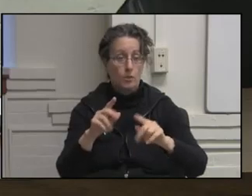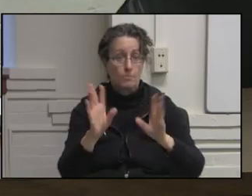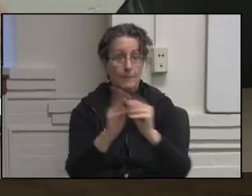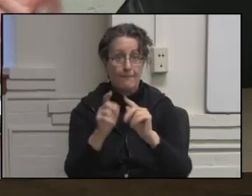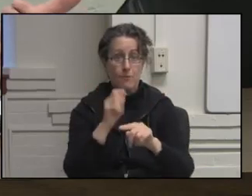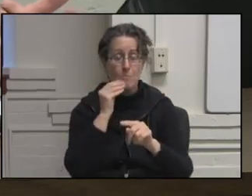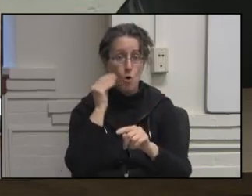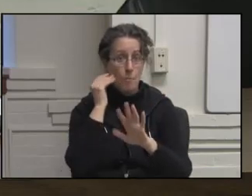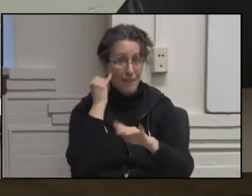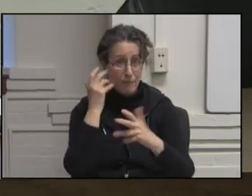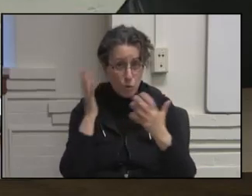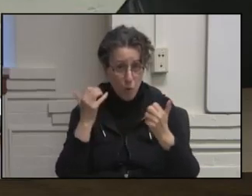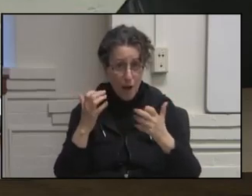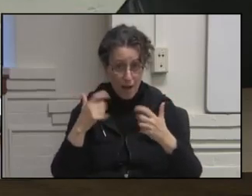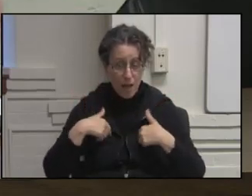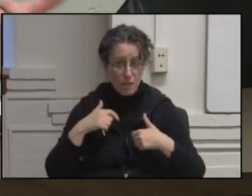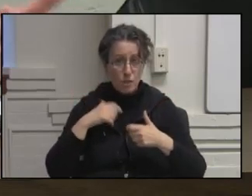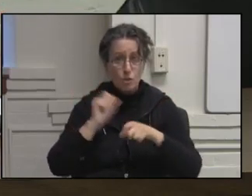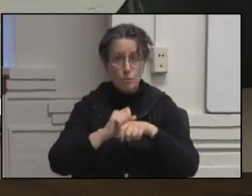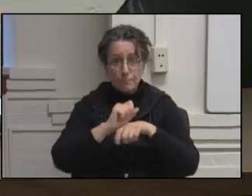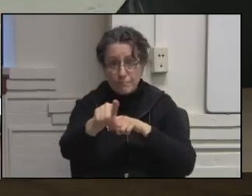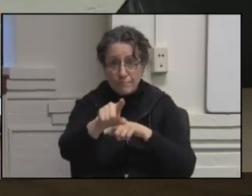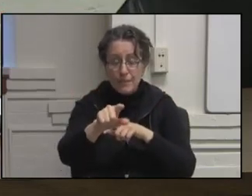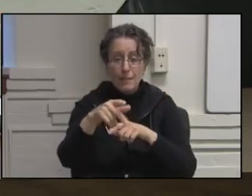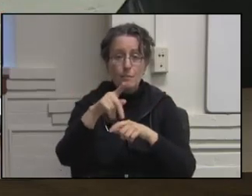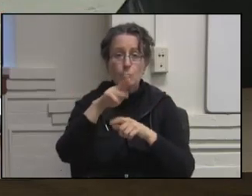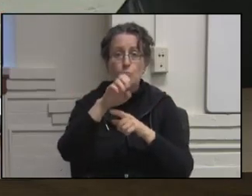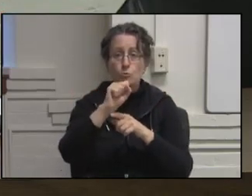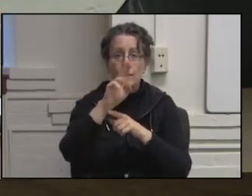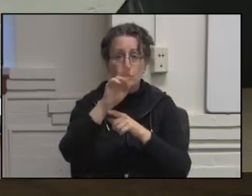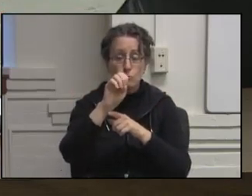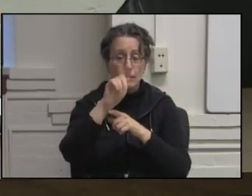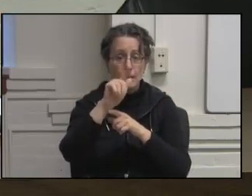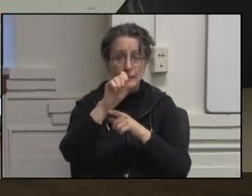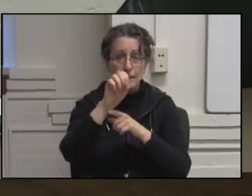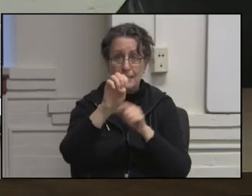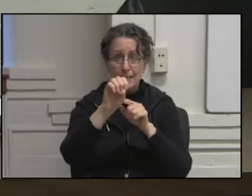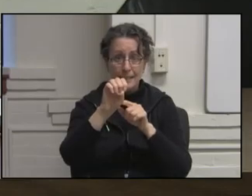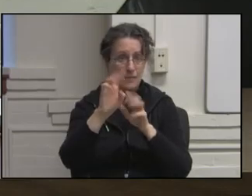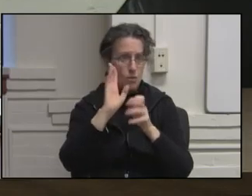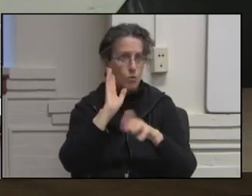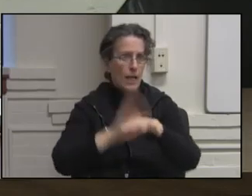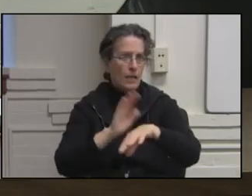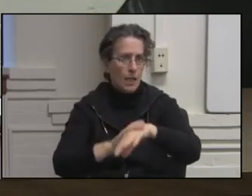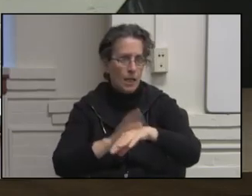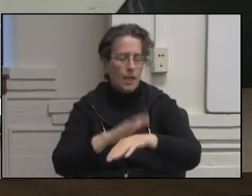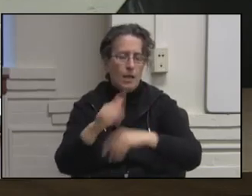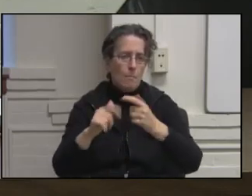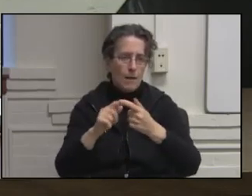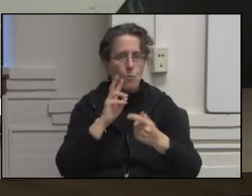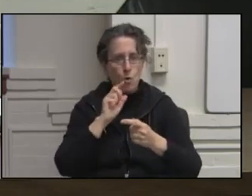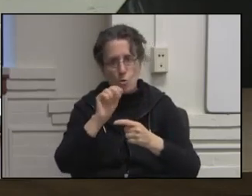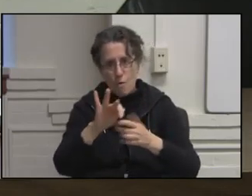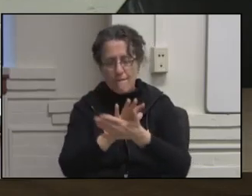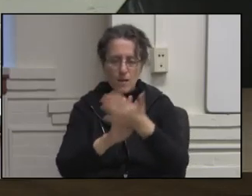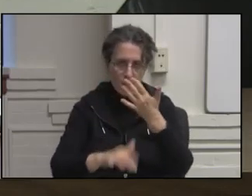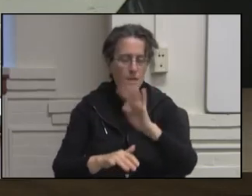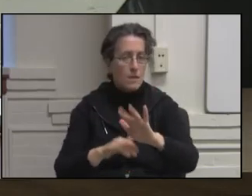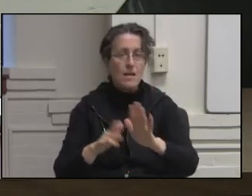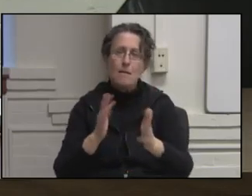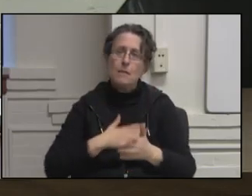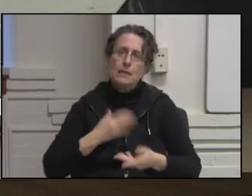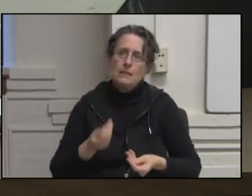know. Either contact the town manager's office or Public Works, and we'll add you to the list. But today was successful. They made the connection onto the